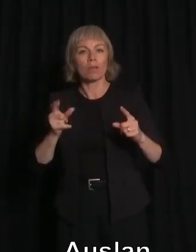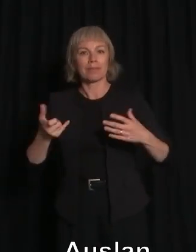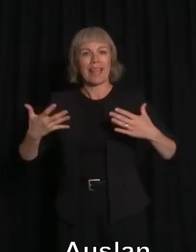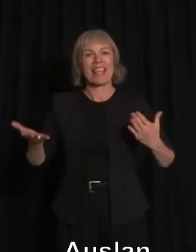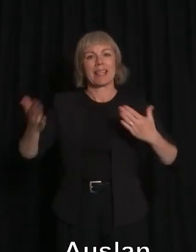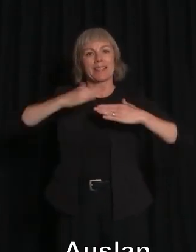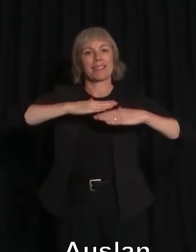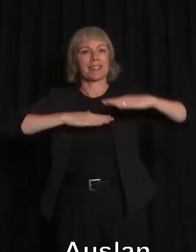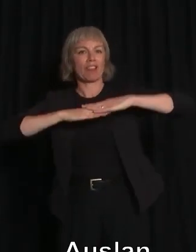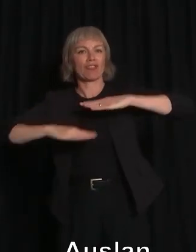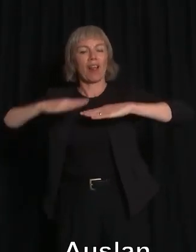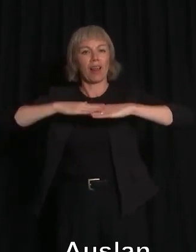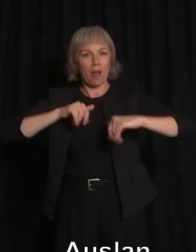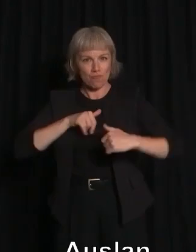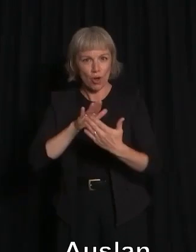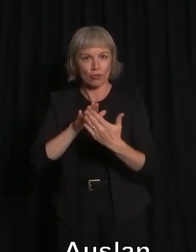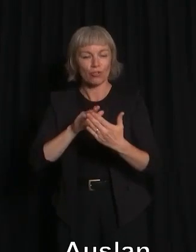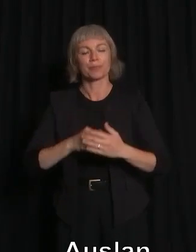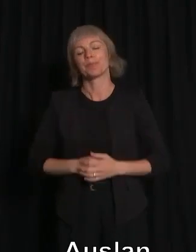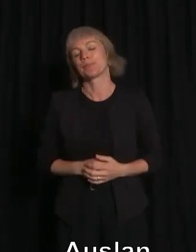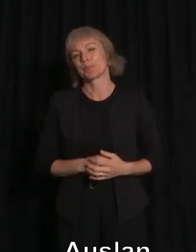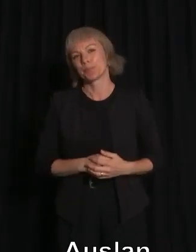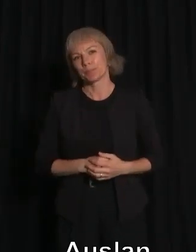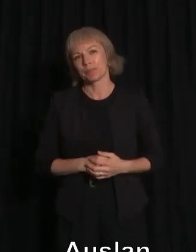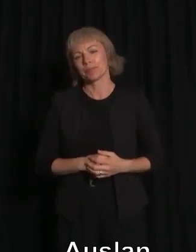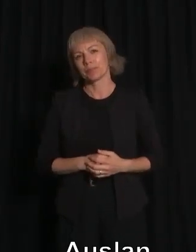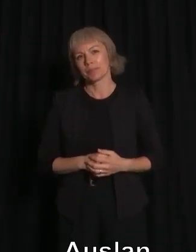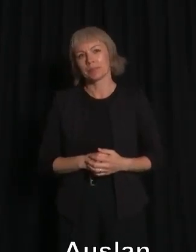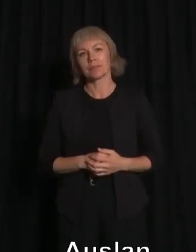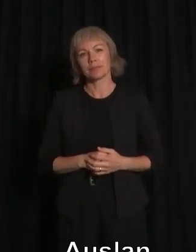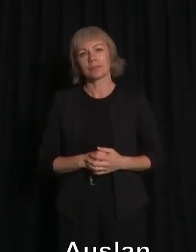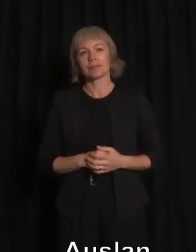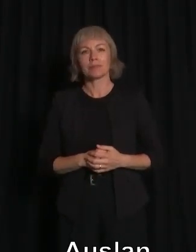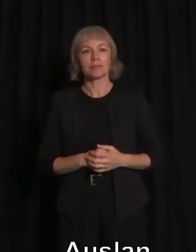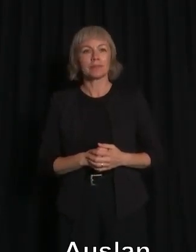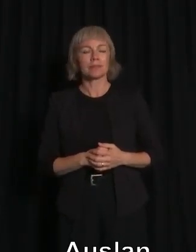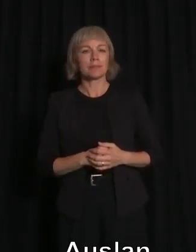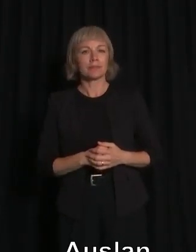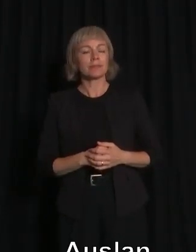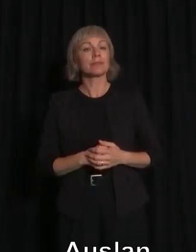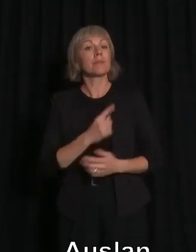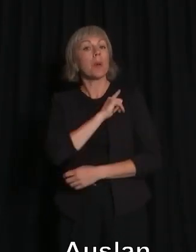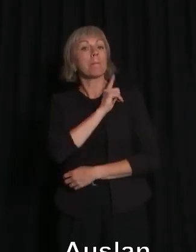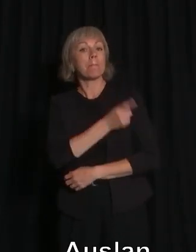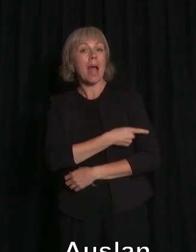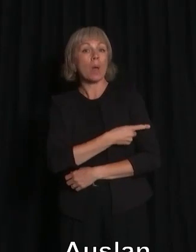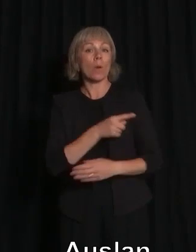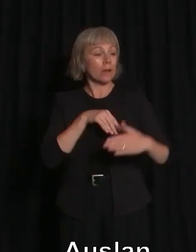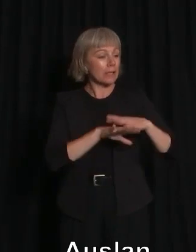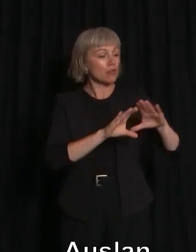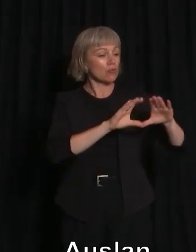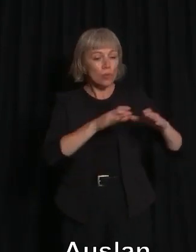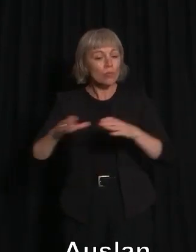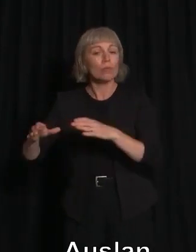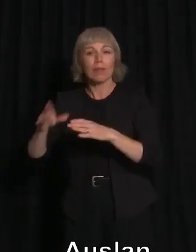know that most asymmetries of power that affect LGBTIQ+